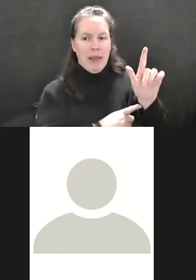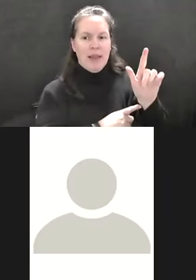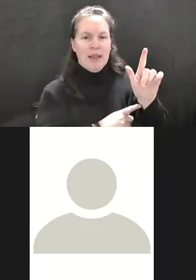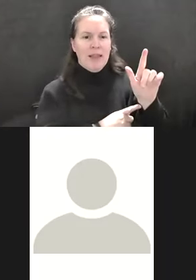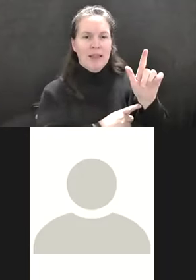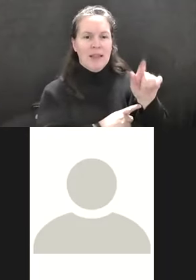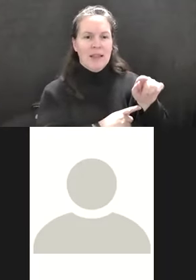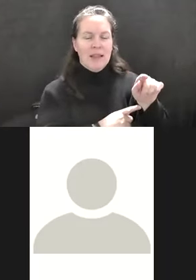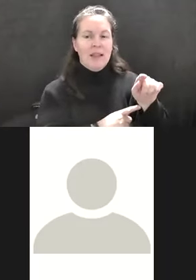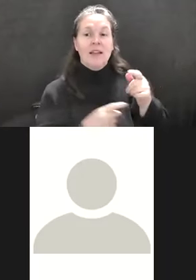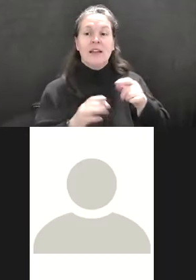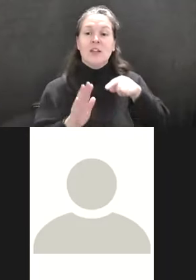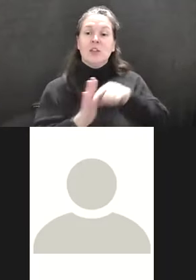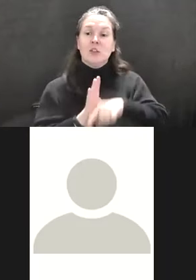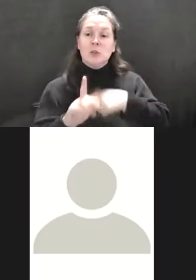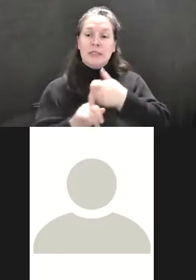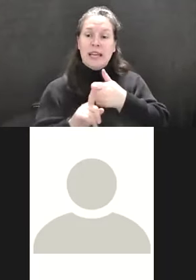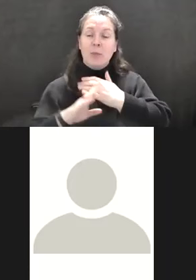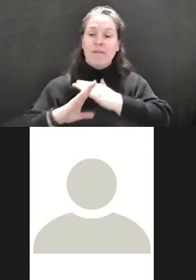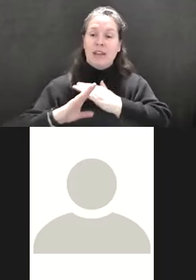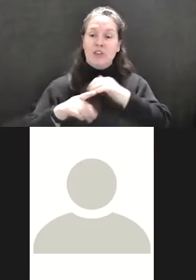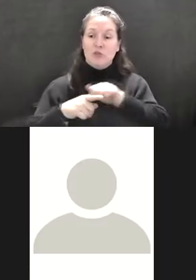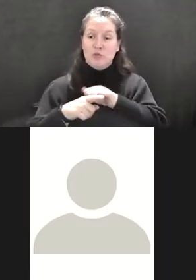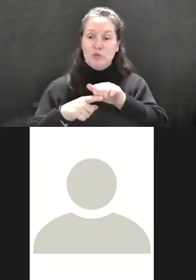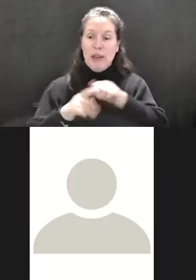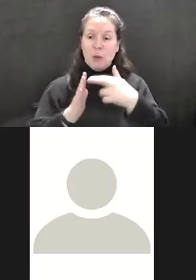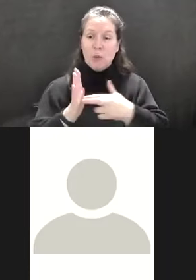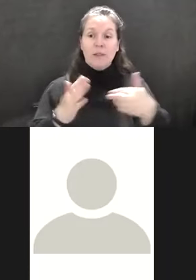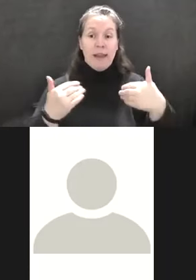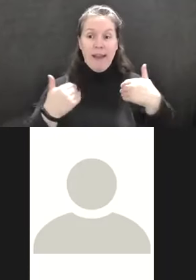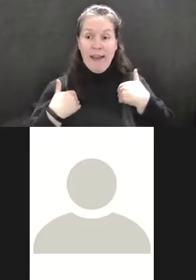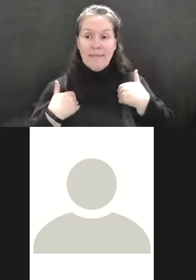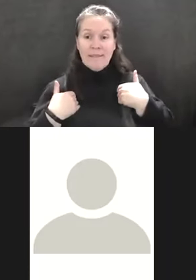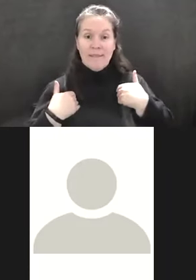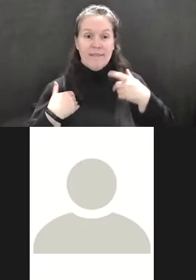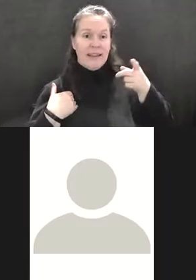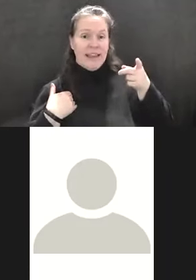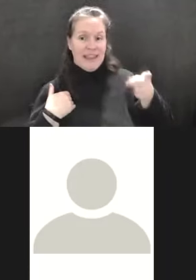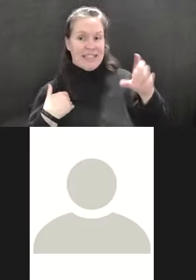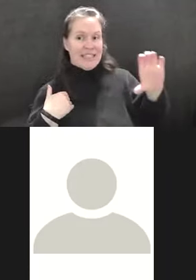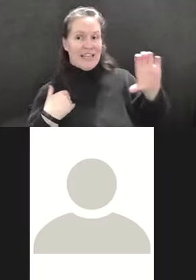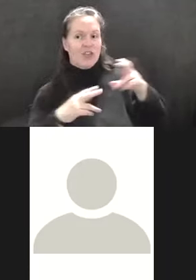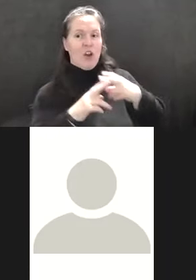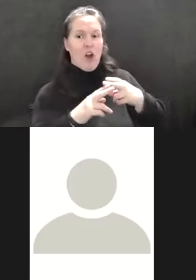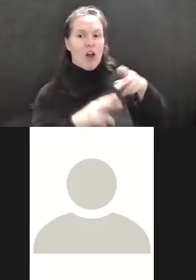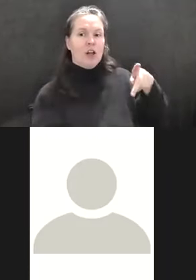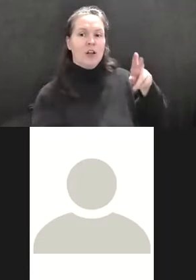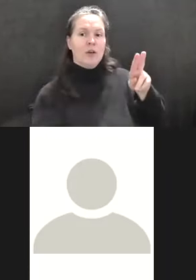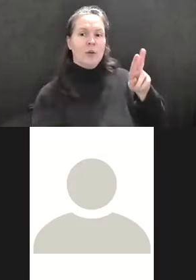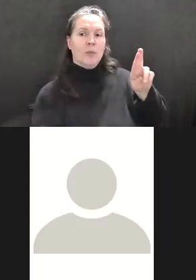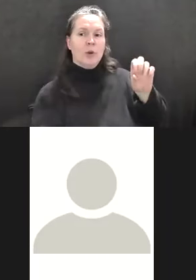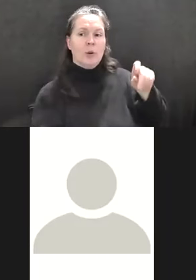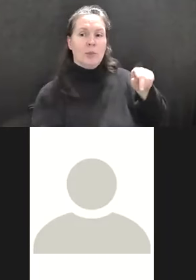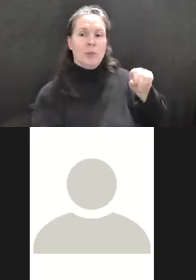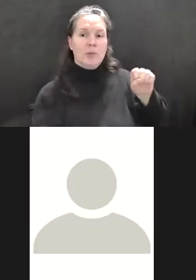of the suicide prevention training rules, they have this section called purpose. And this